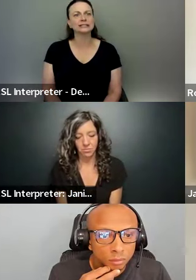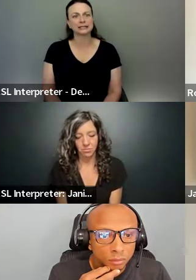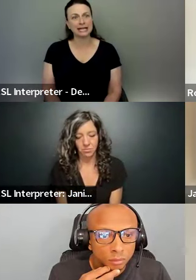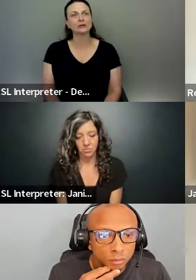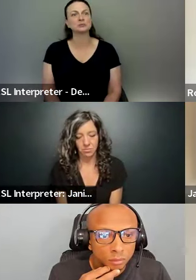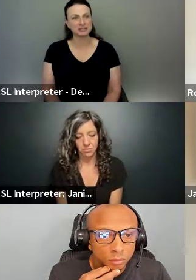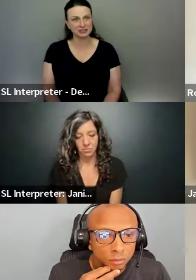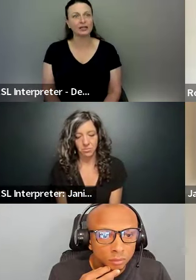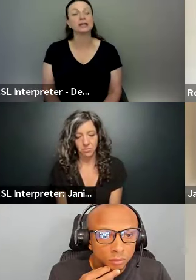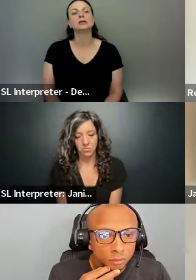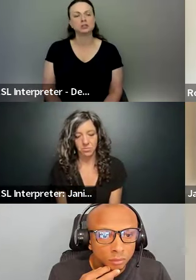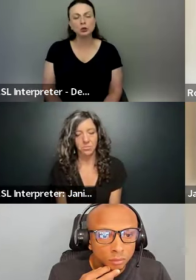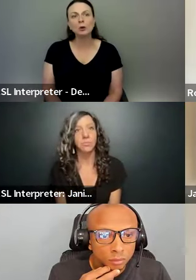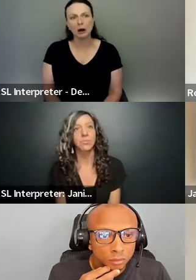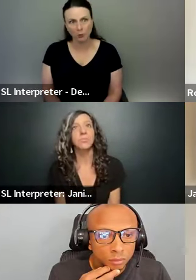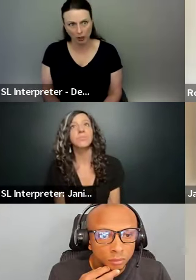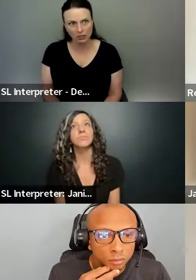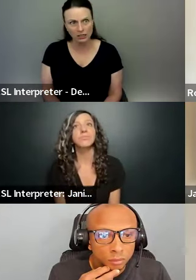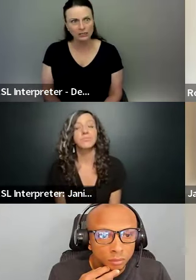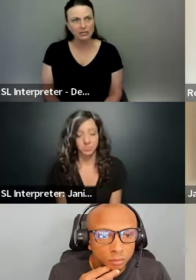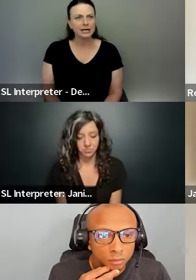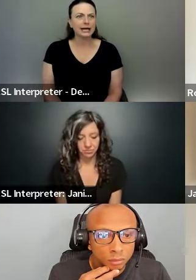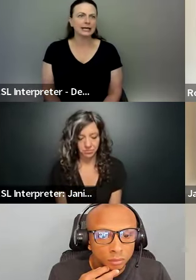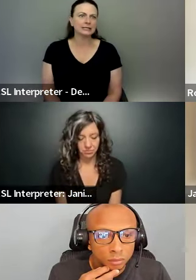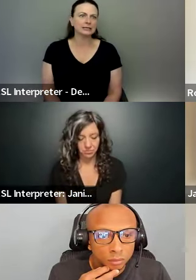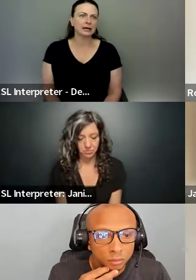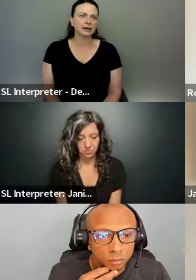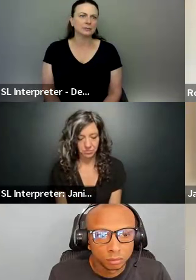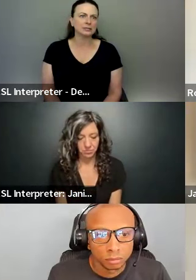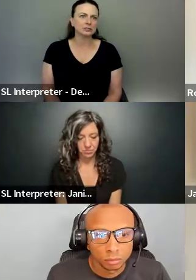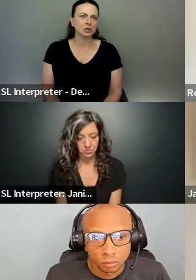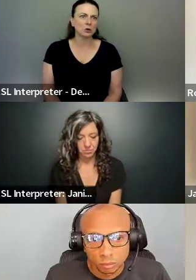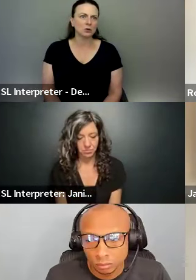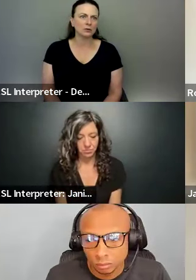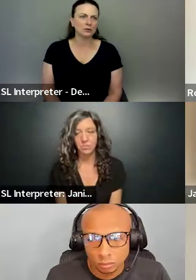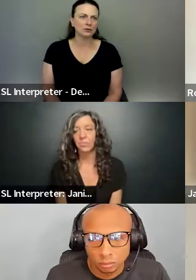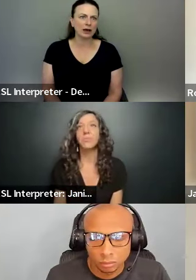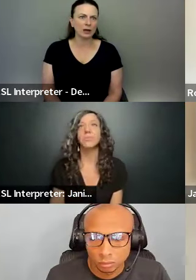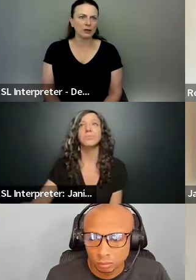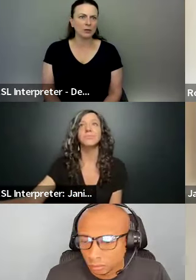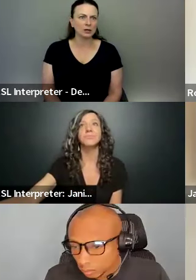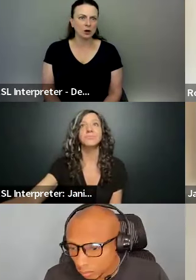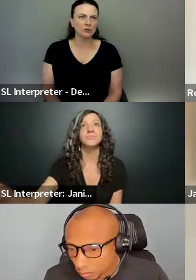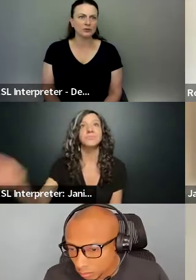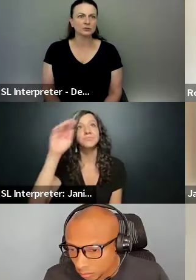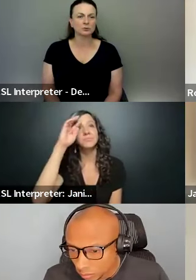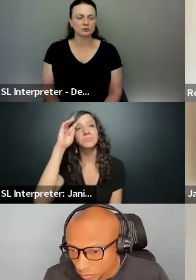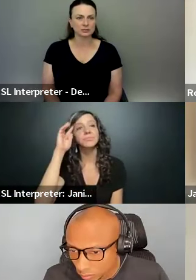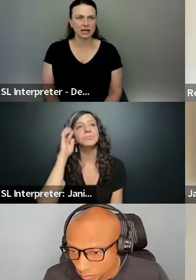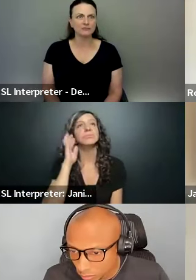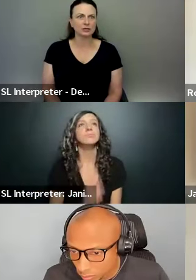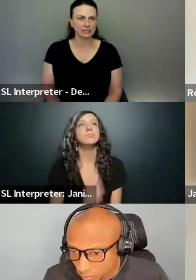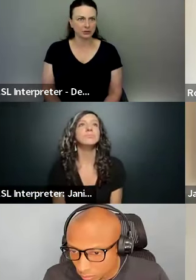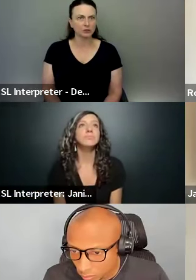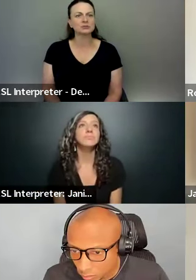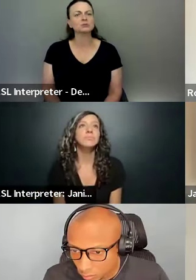container. It's a container specific to our work. And so that way we know that there's a